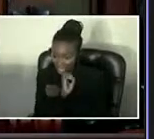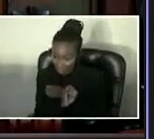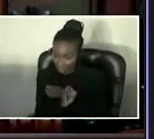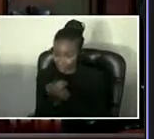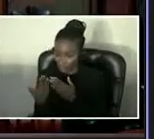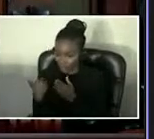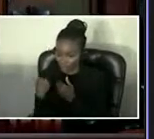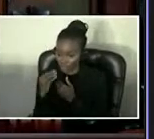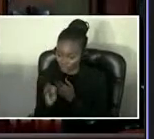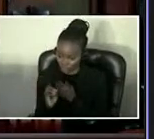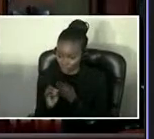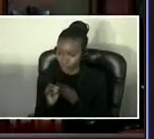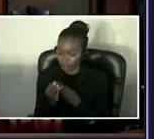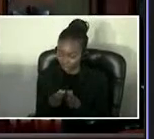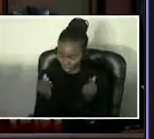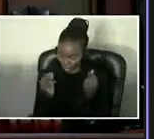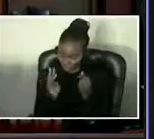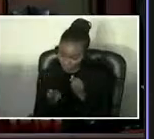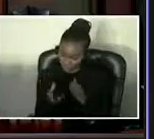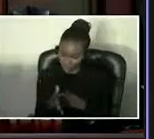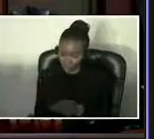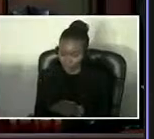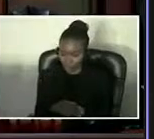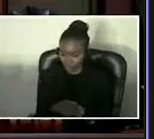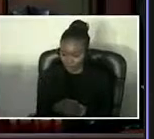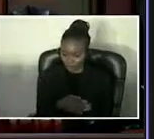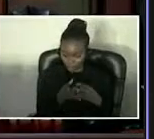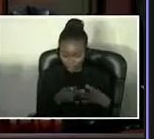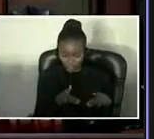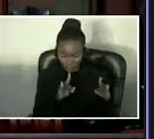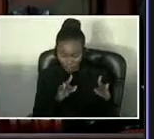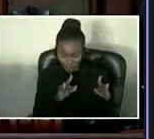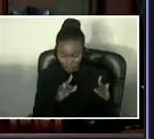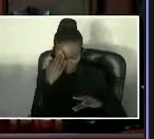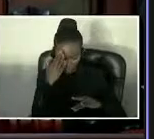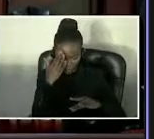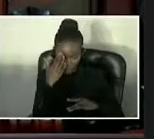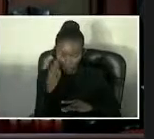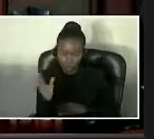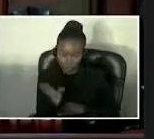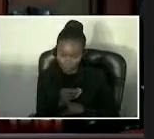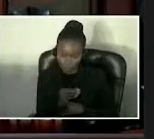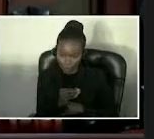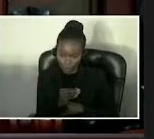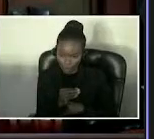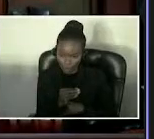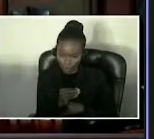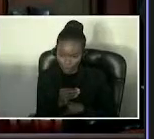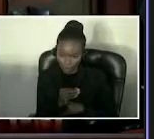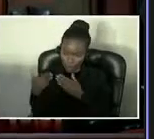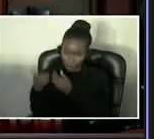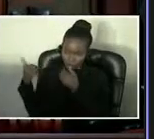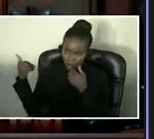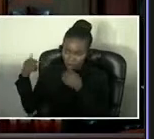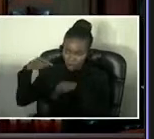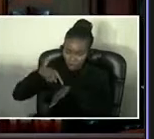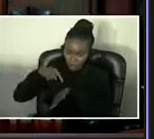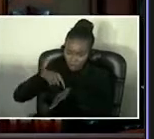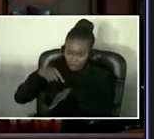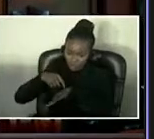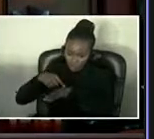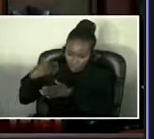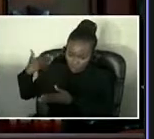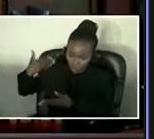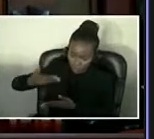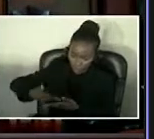religion jefferson we all know that we are from an inhuman apartheid era which